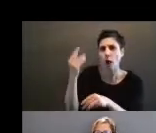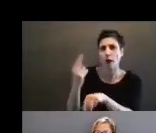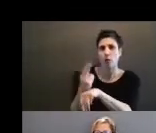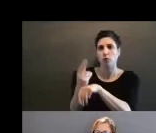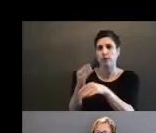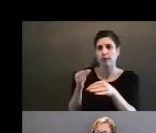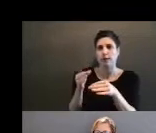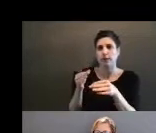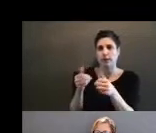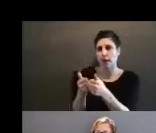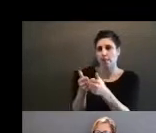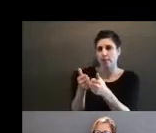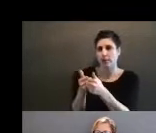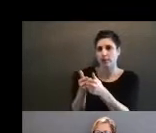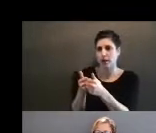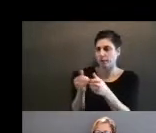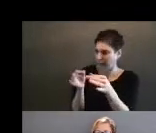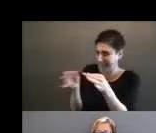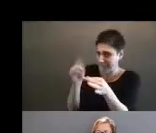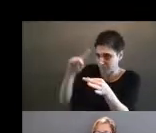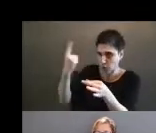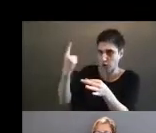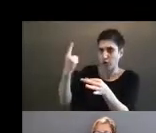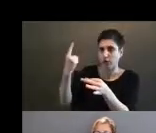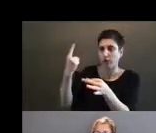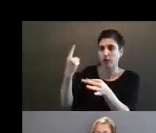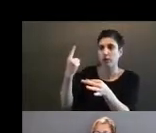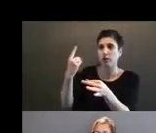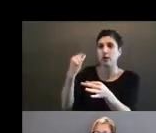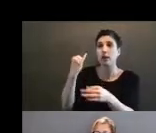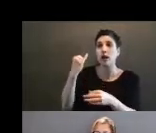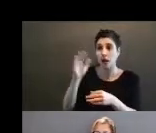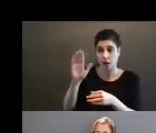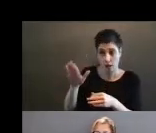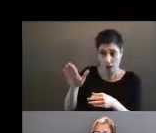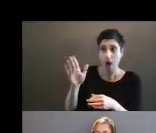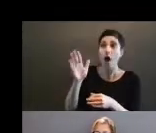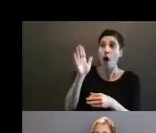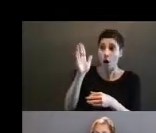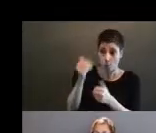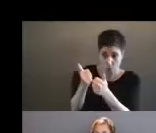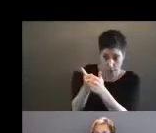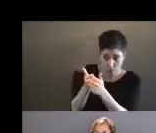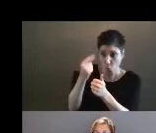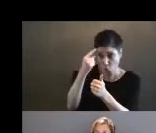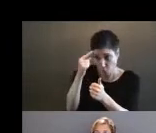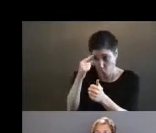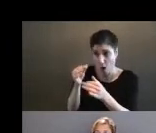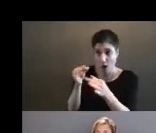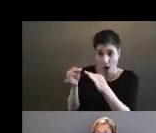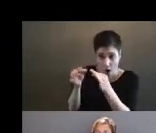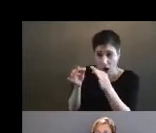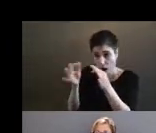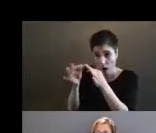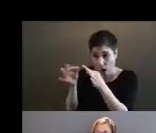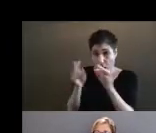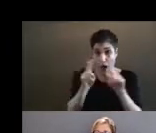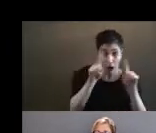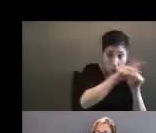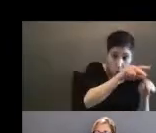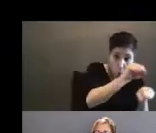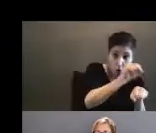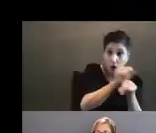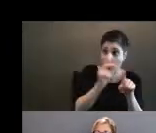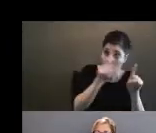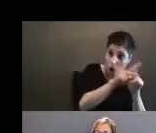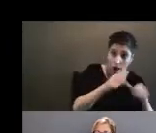so need to get how the thing that you're about to do is relevant to them and their goals and their needs. And without that